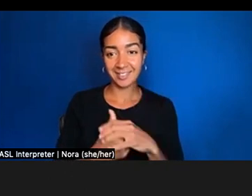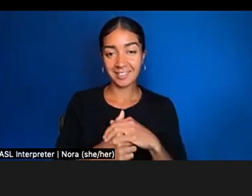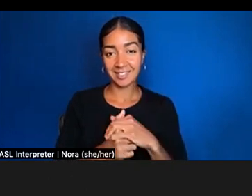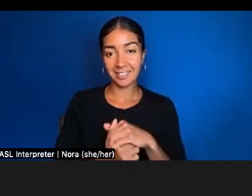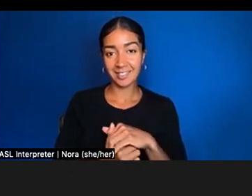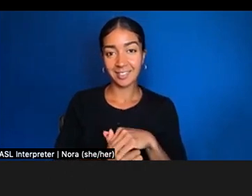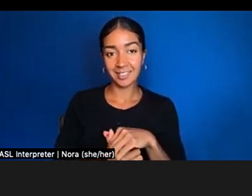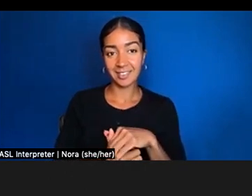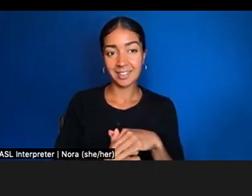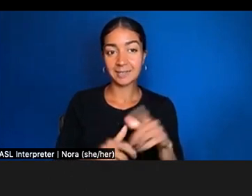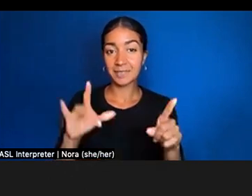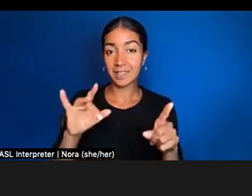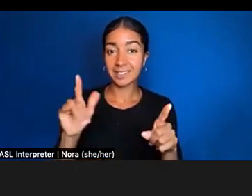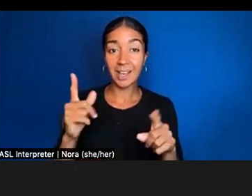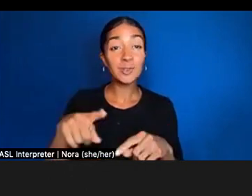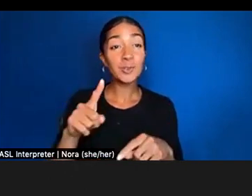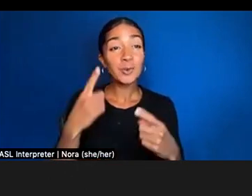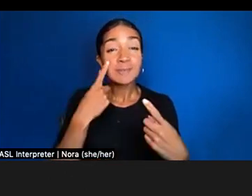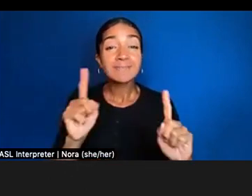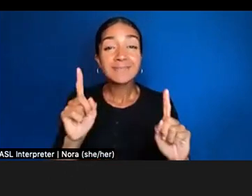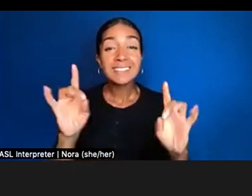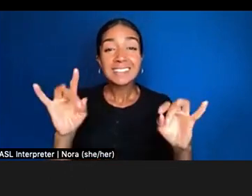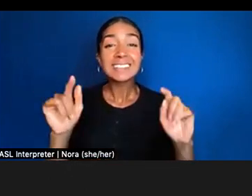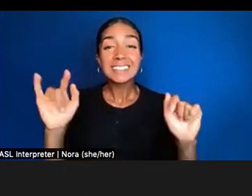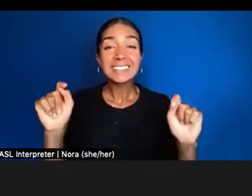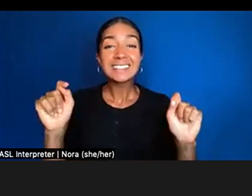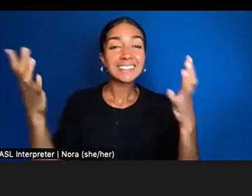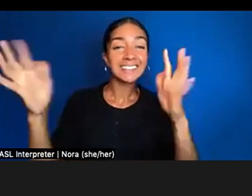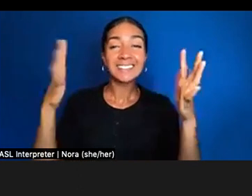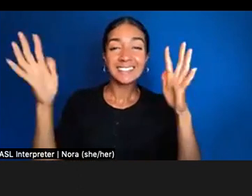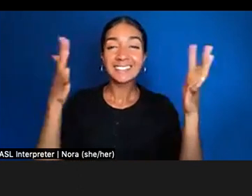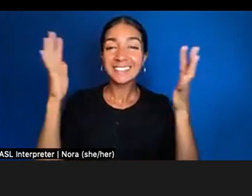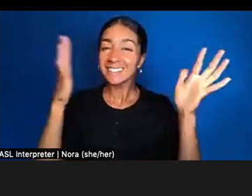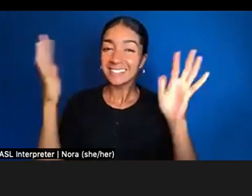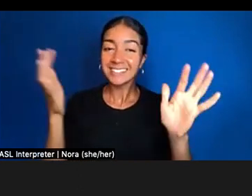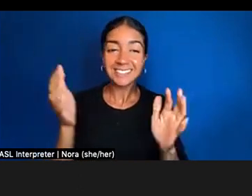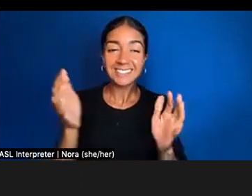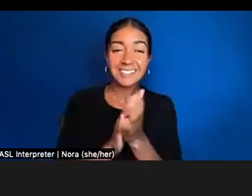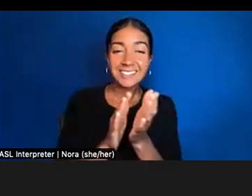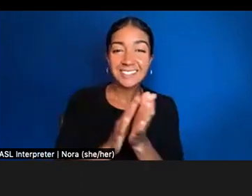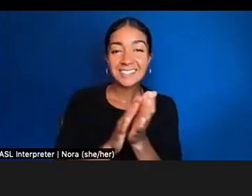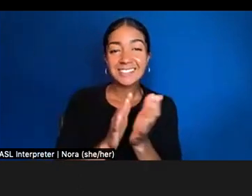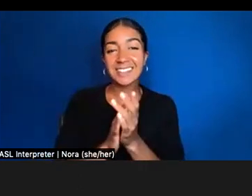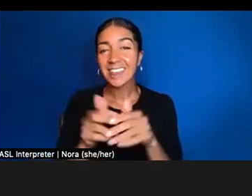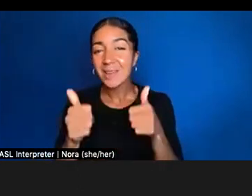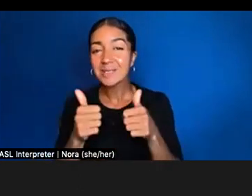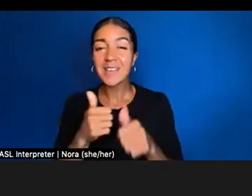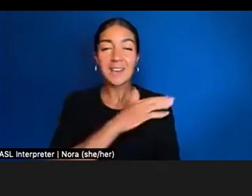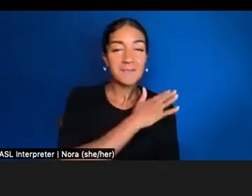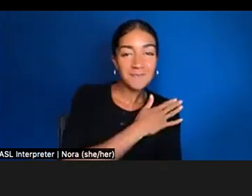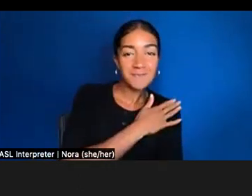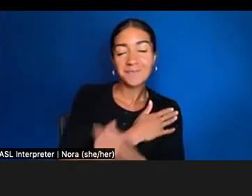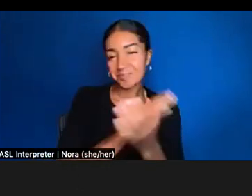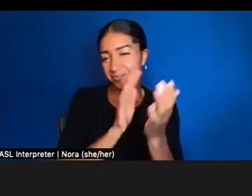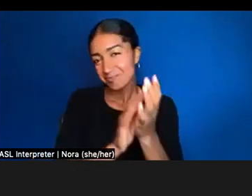You made it. You need to give yourself a hand or a thumbs up or whatever you do. That's a lot